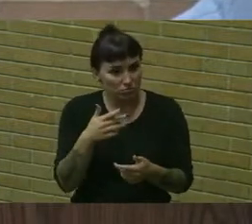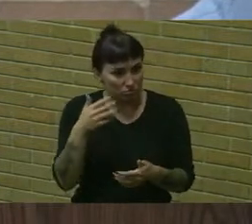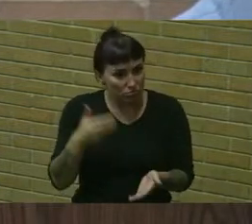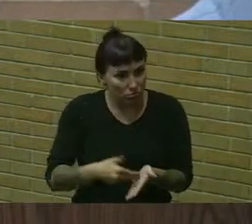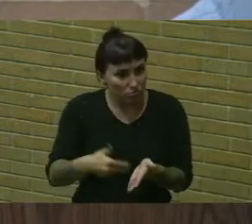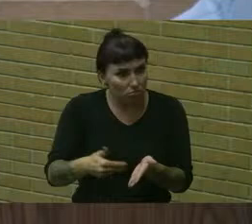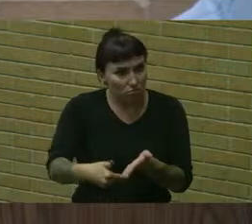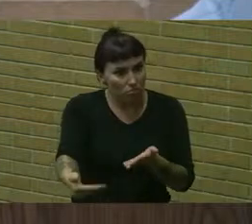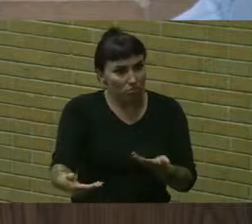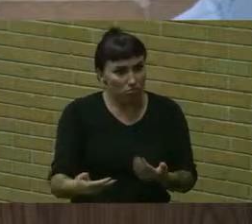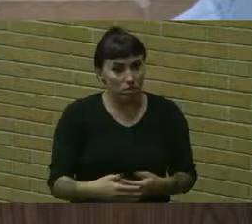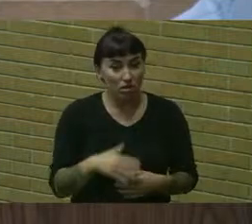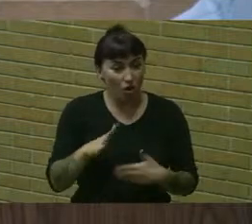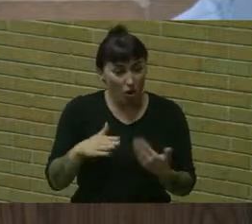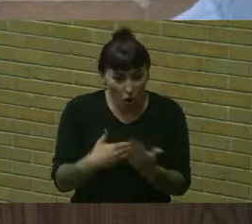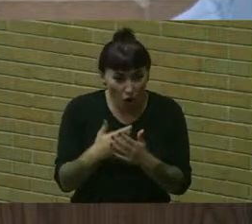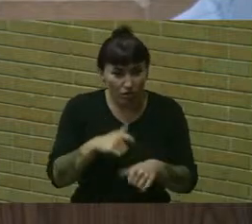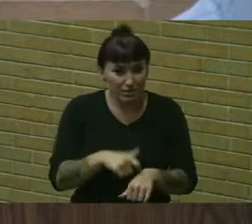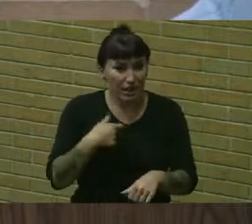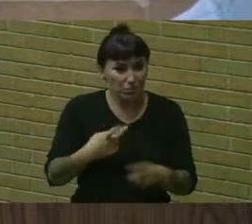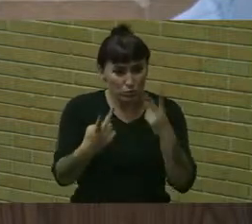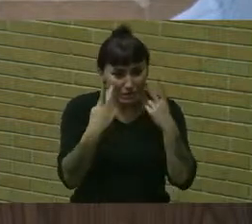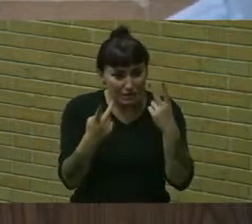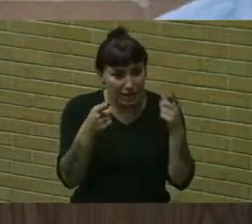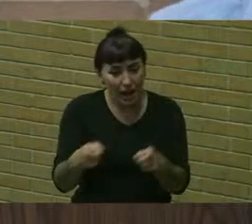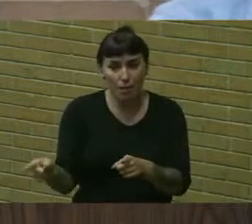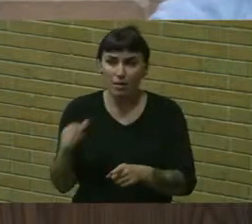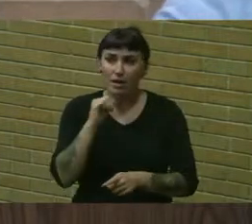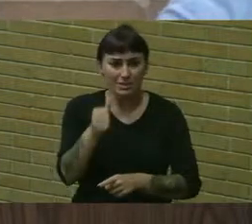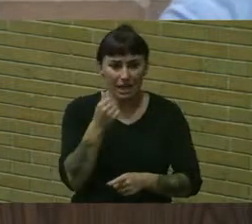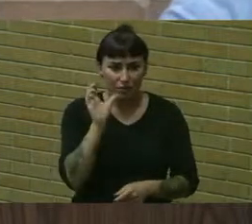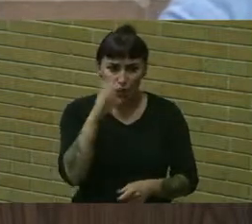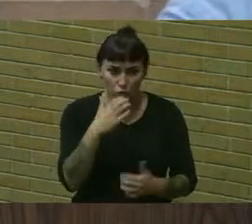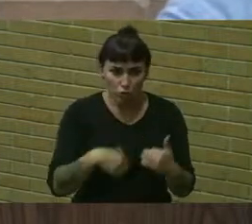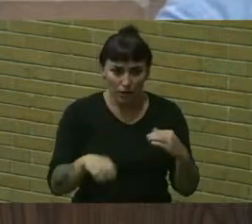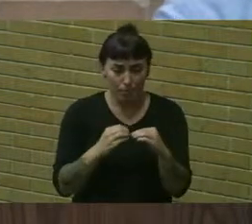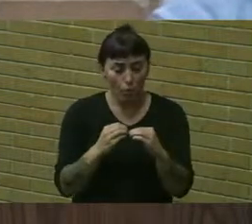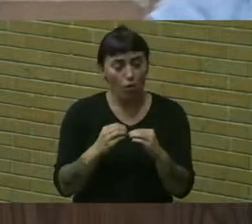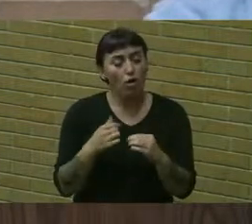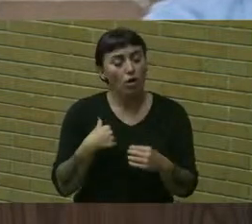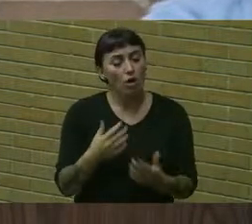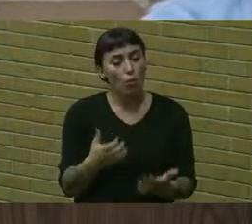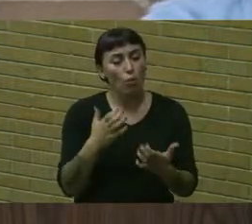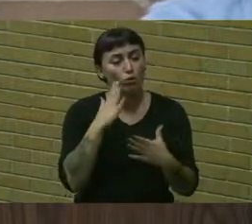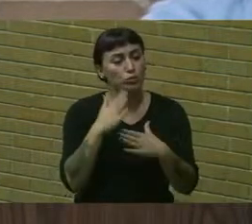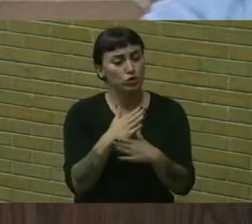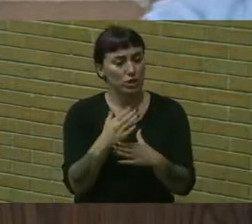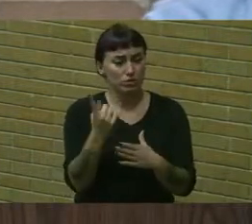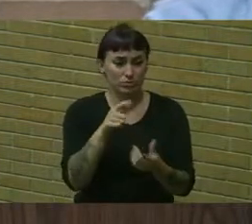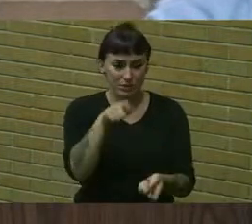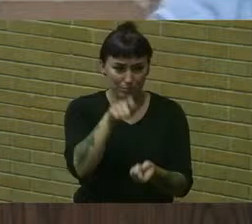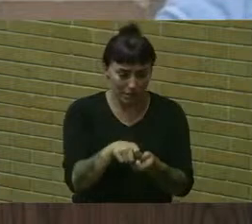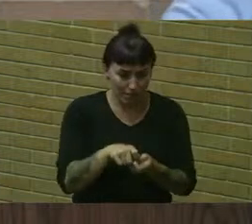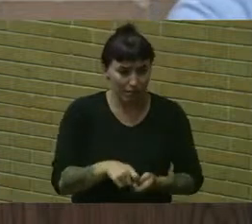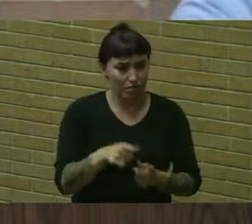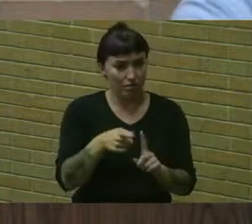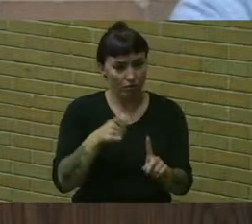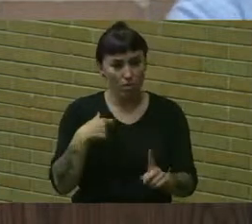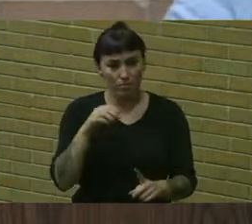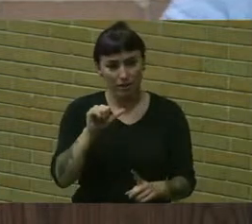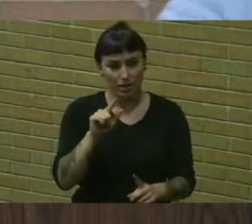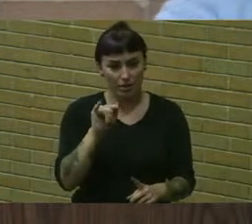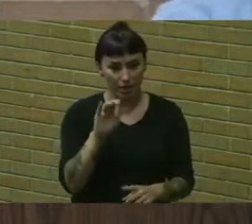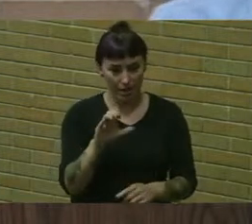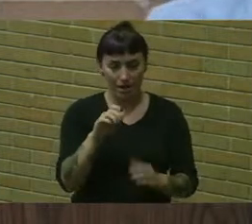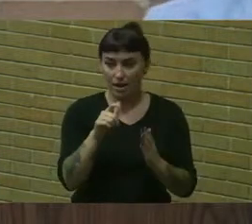basis. All the time these things happen. It's not even unusual anymore. And I wanted to share something specifically from the Atlantic